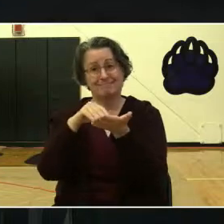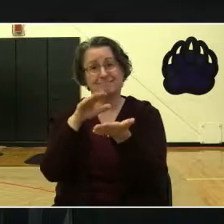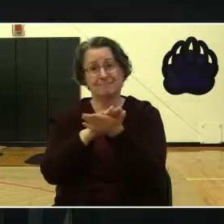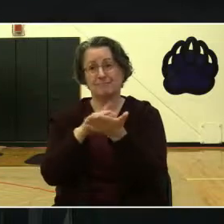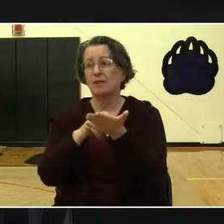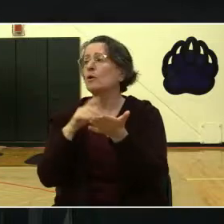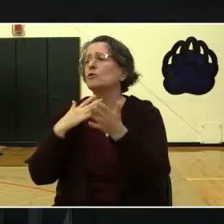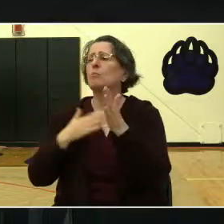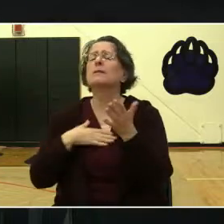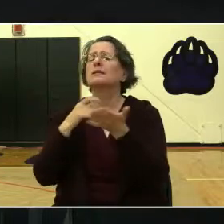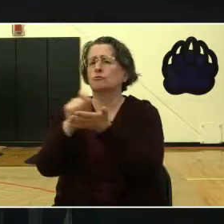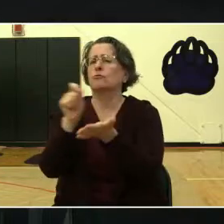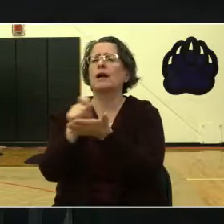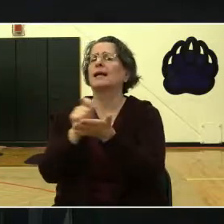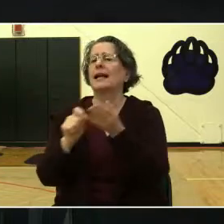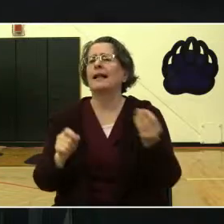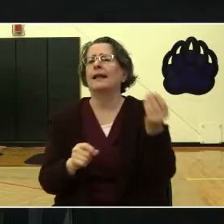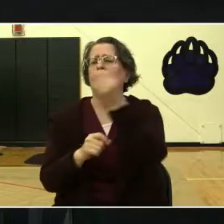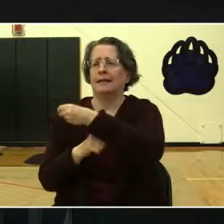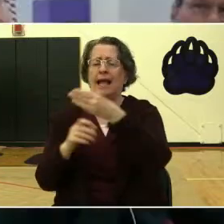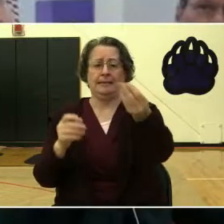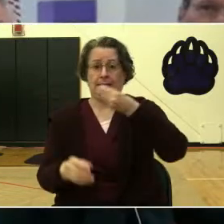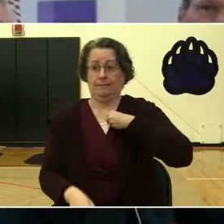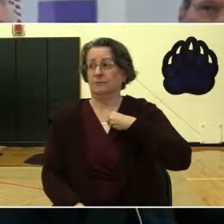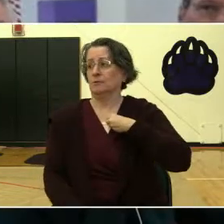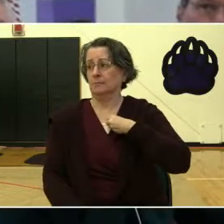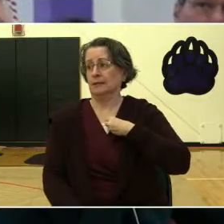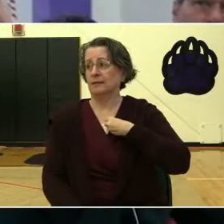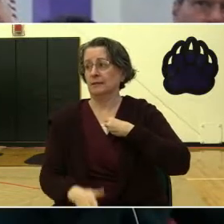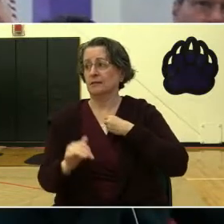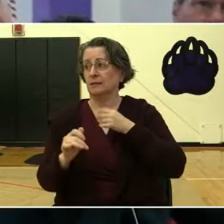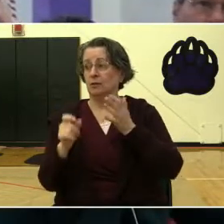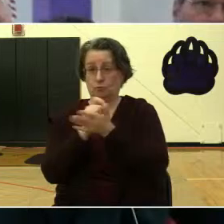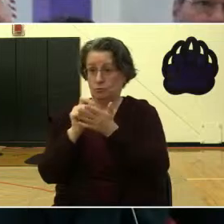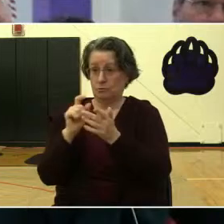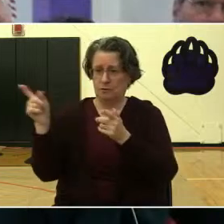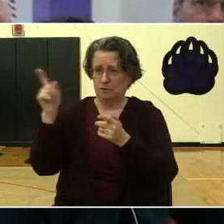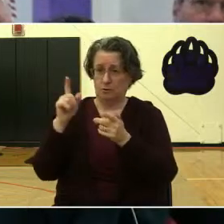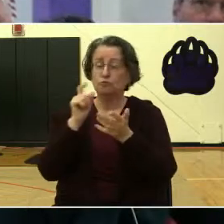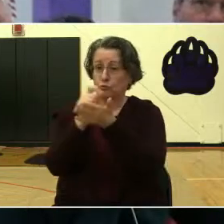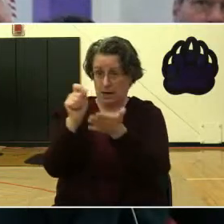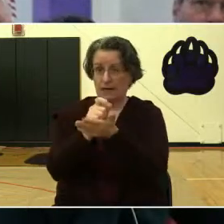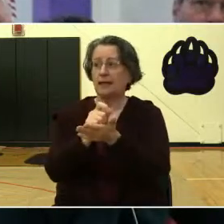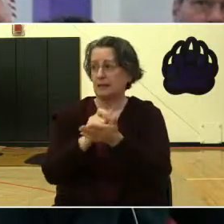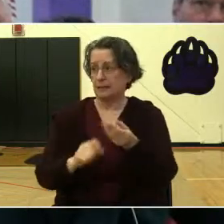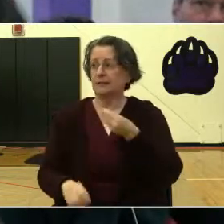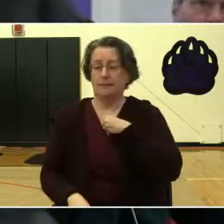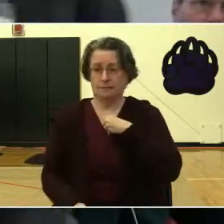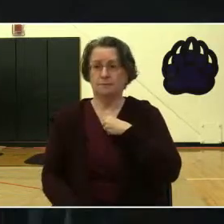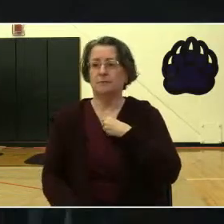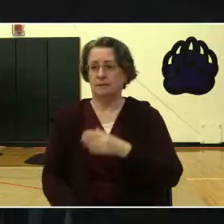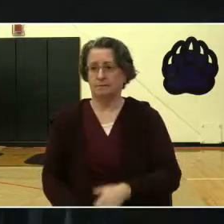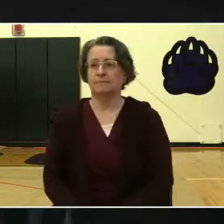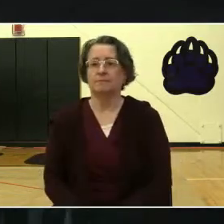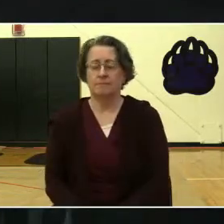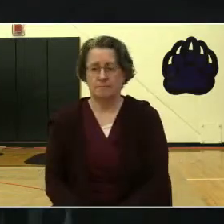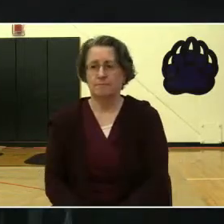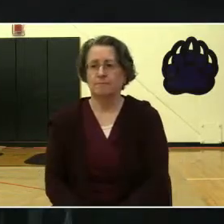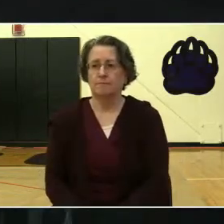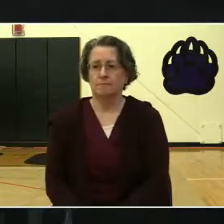please write it out and provide it to the moderator write the mo write the amendment out please in this moment perfect